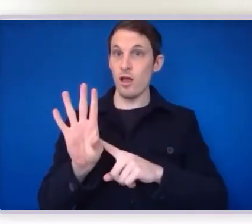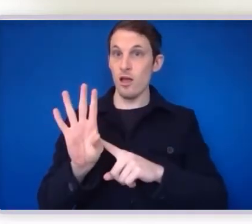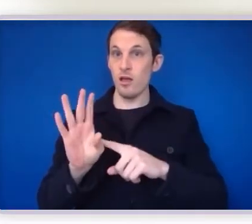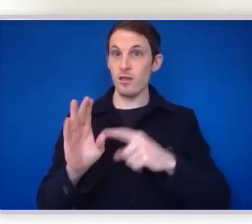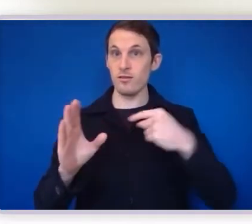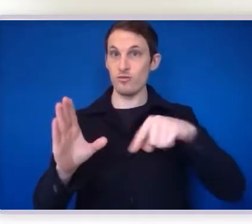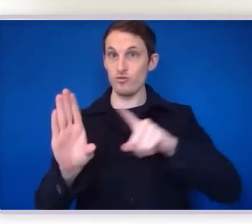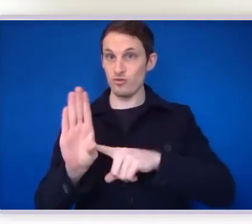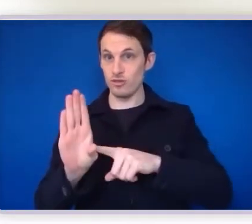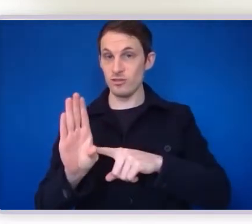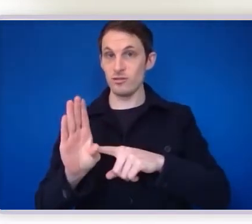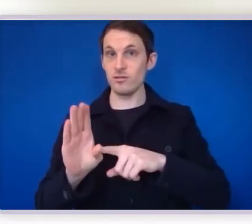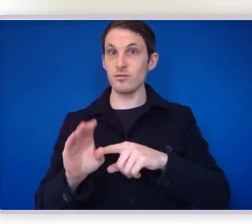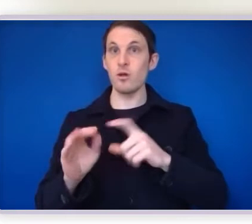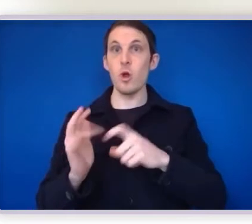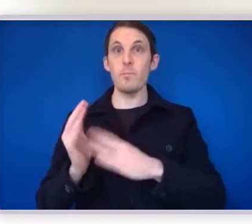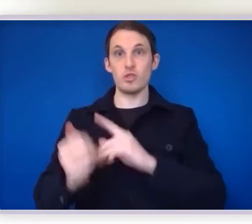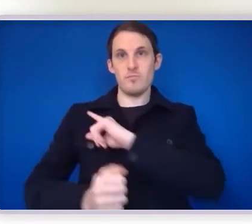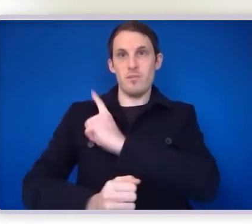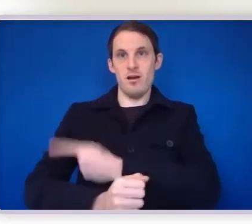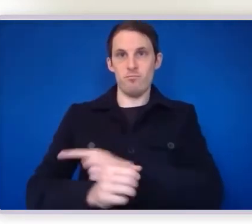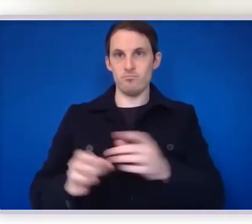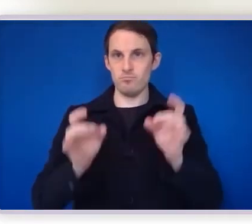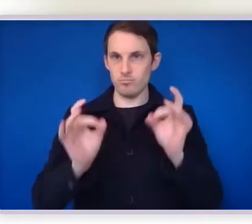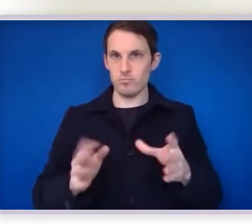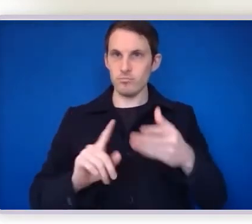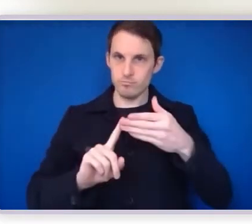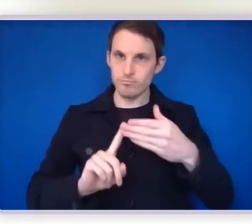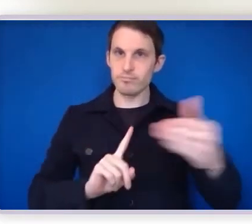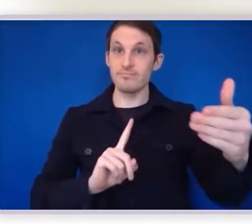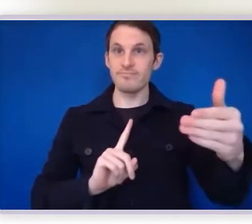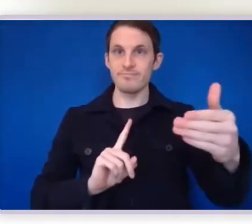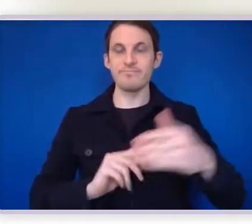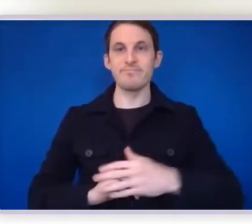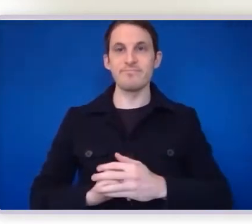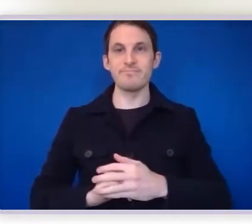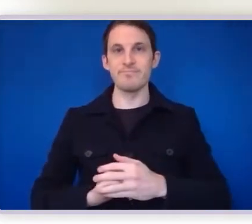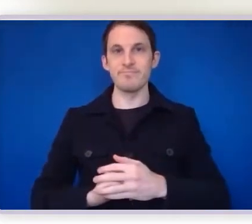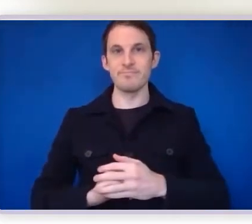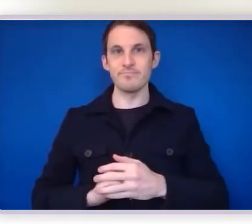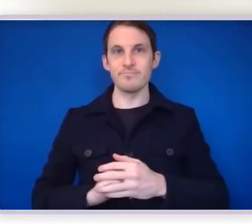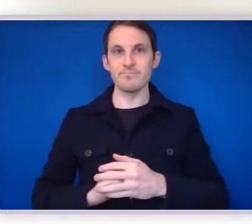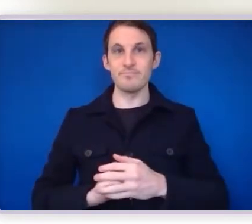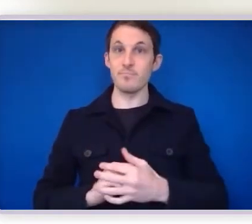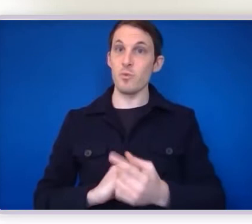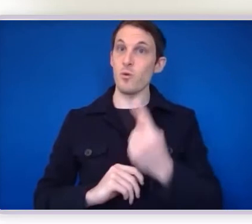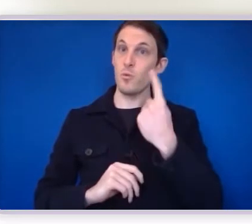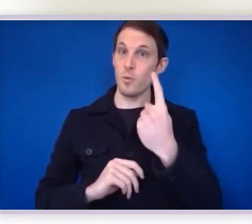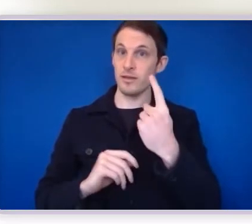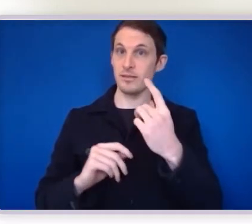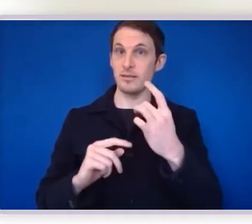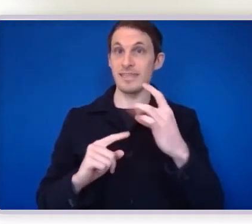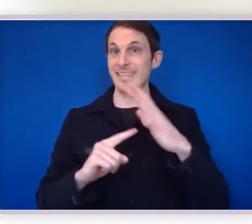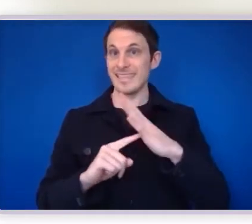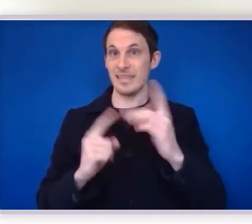the powers of this commission commenced, and it covers, one of the key things about this commission is